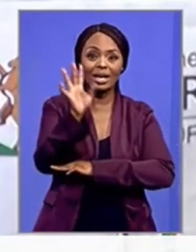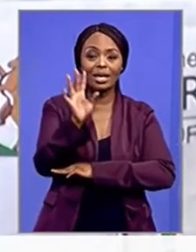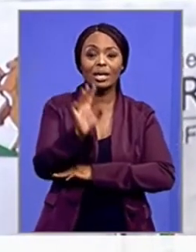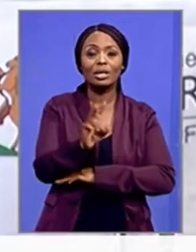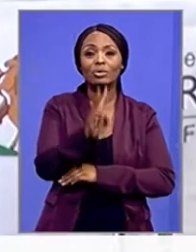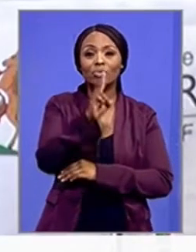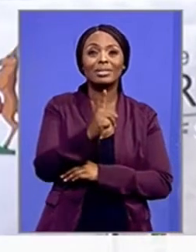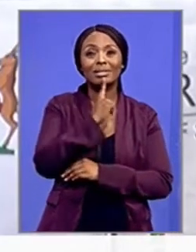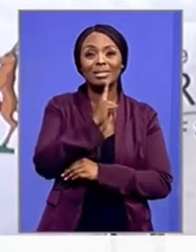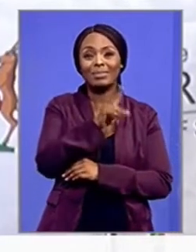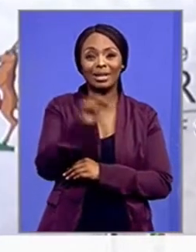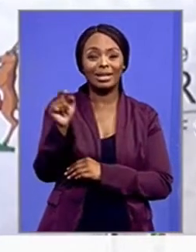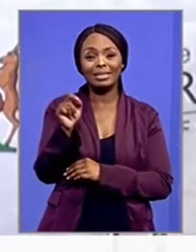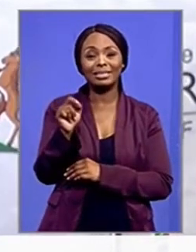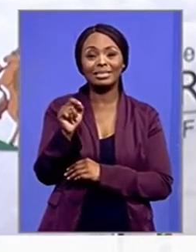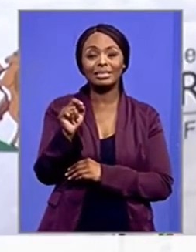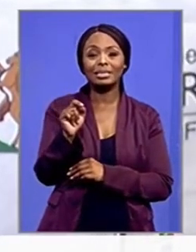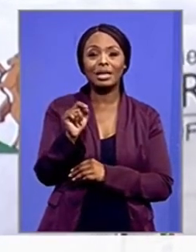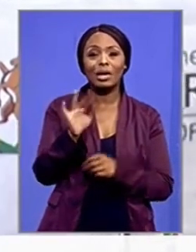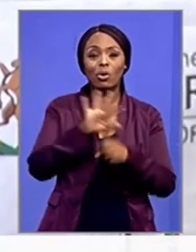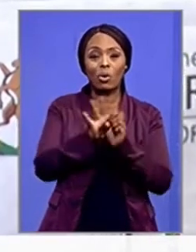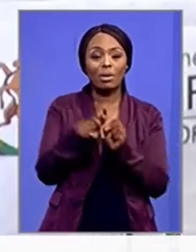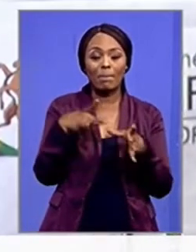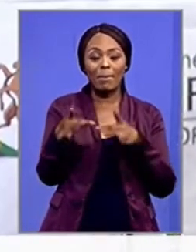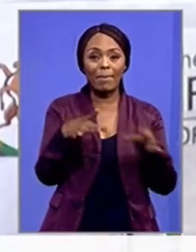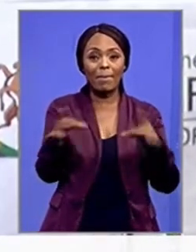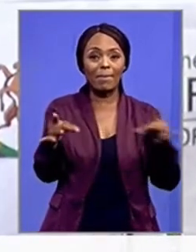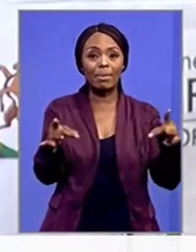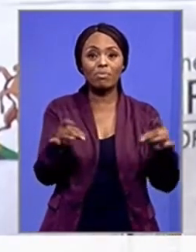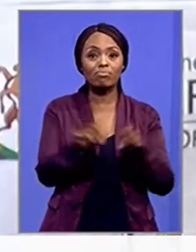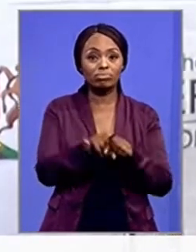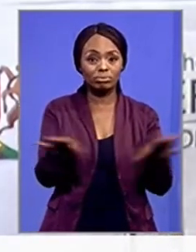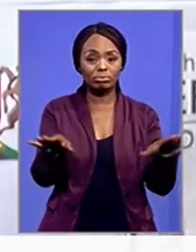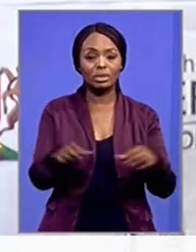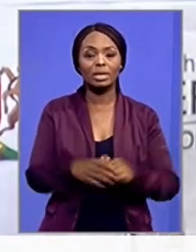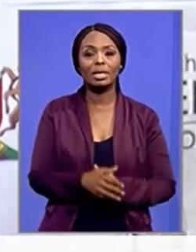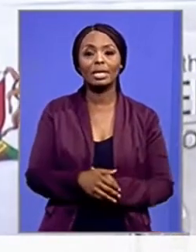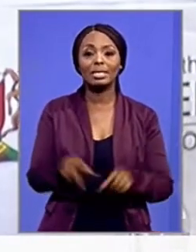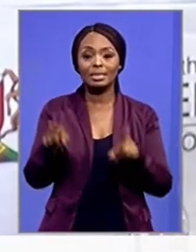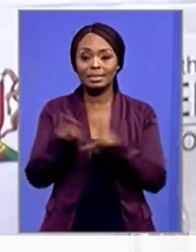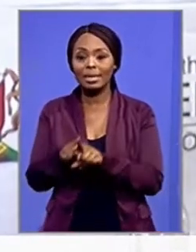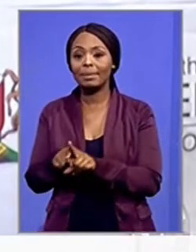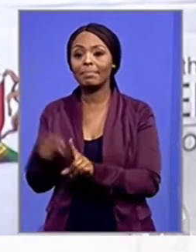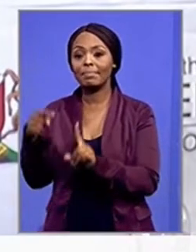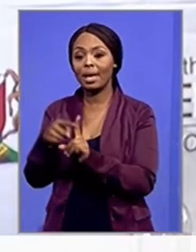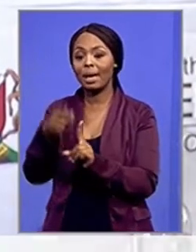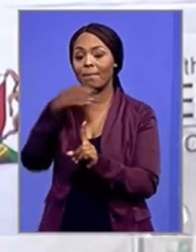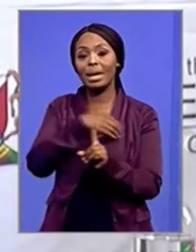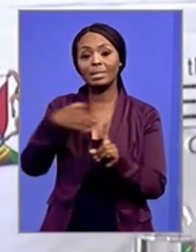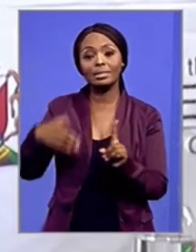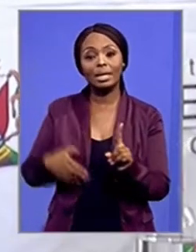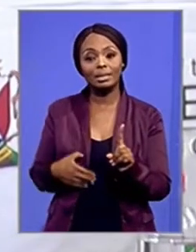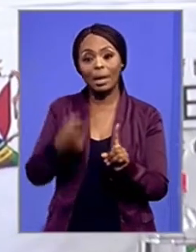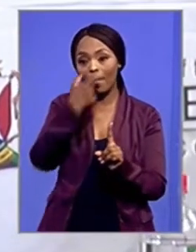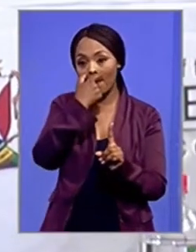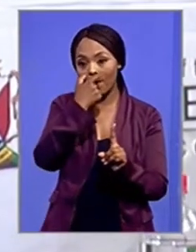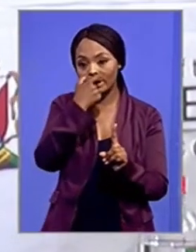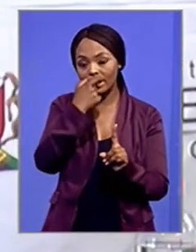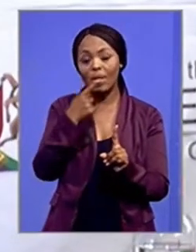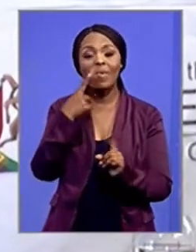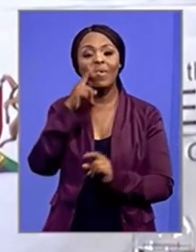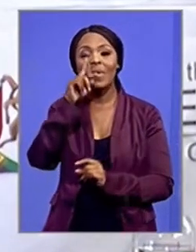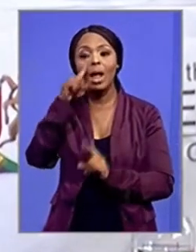reported. We have also heard this week that our President Cyril Ramaphosa, has also tested